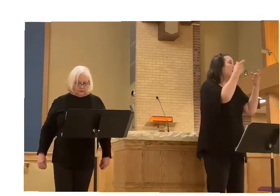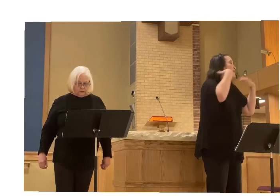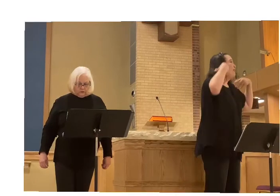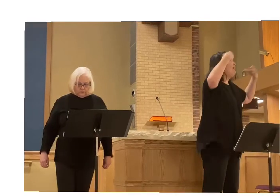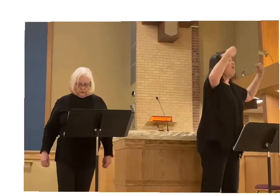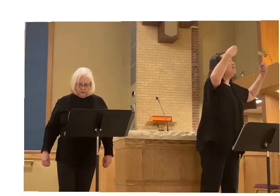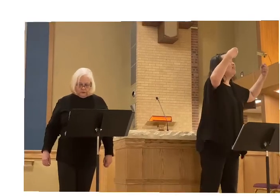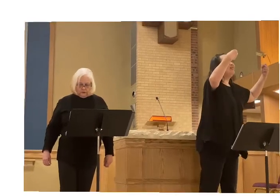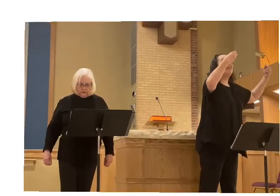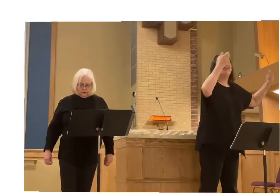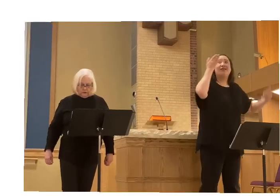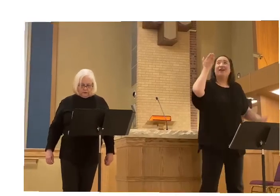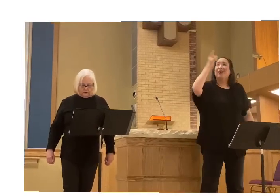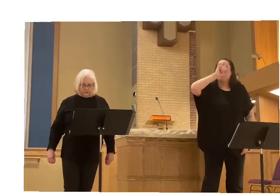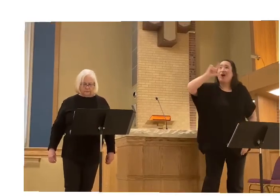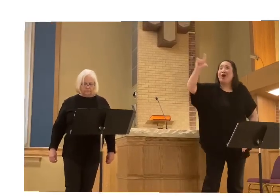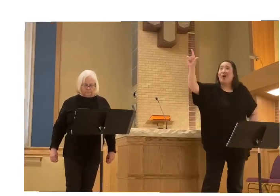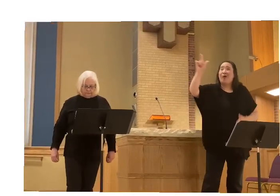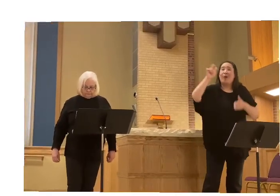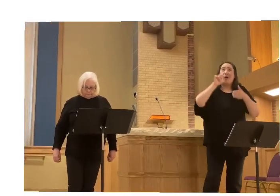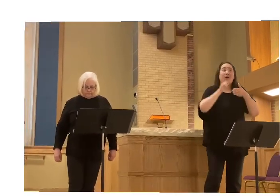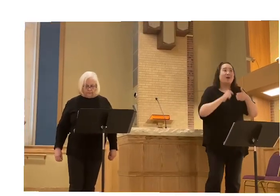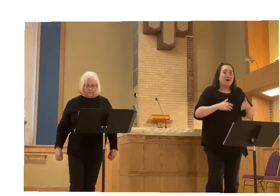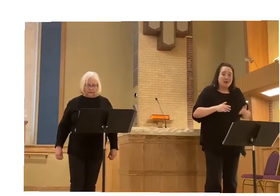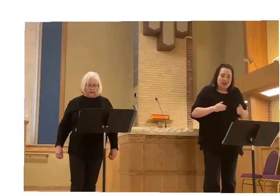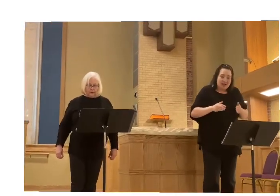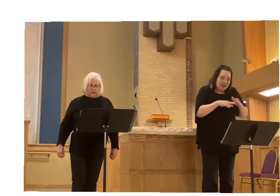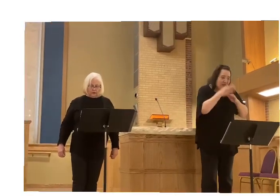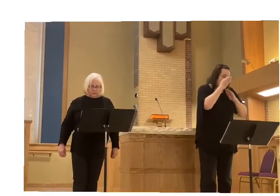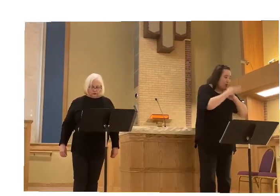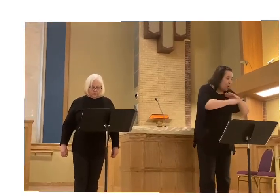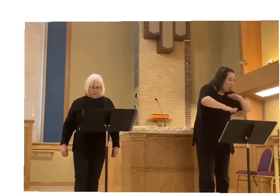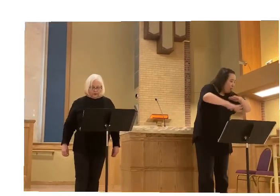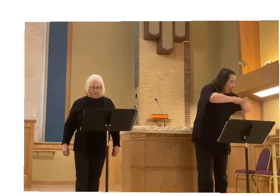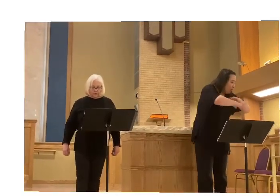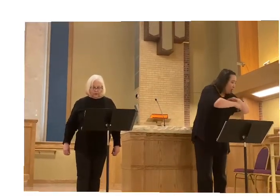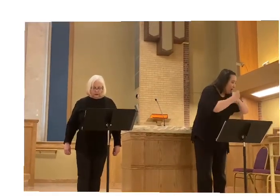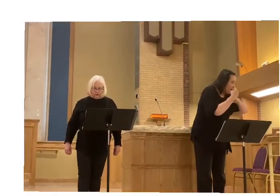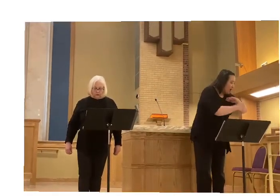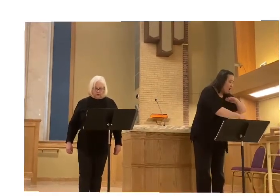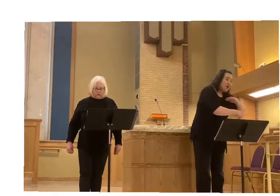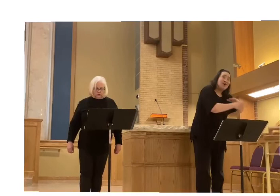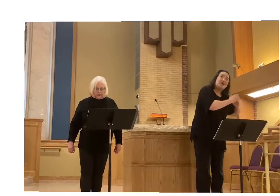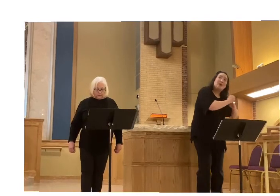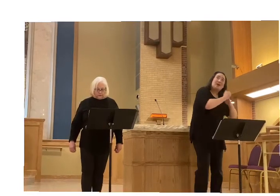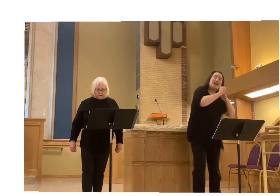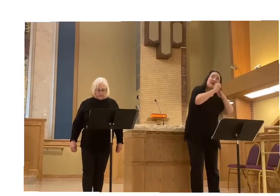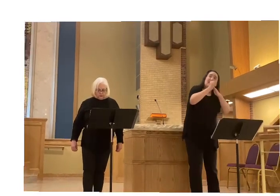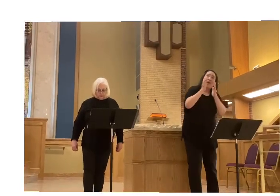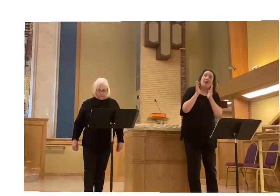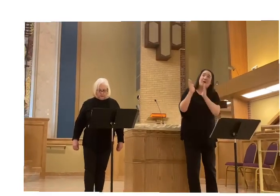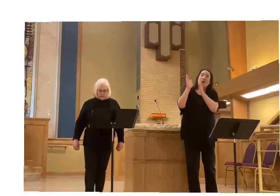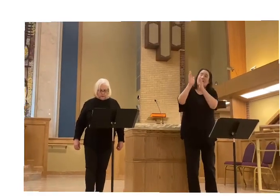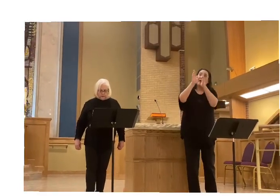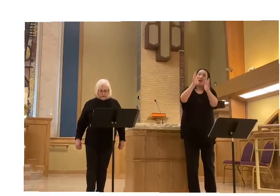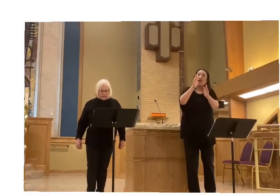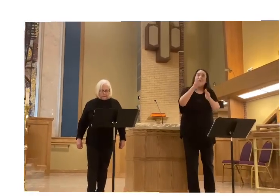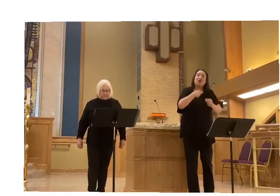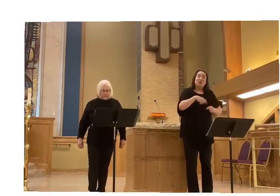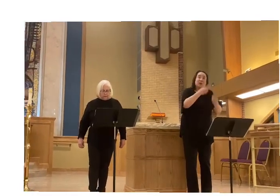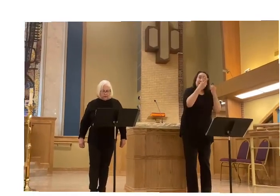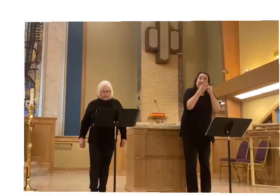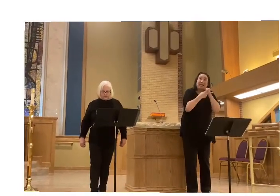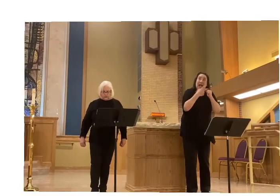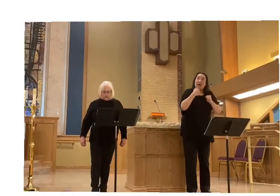O Lord, you brought me up from the lower world. You preserved me from among those going down into the pit.